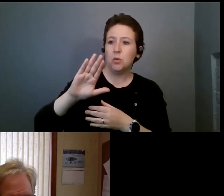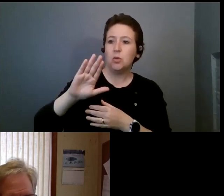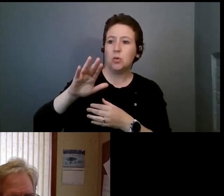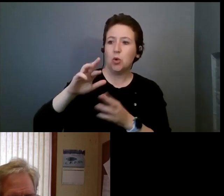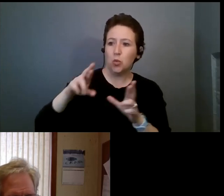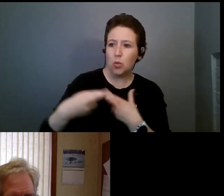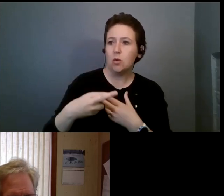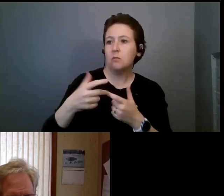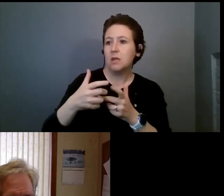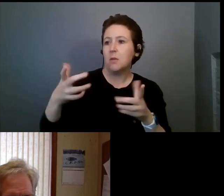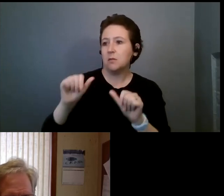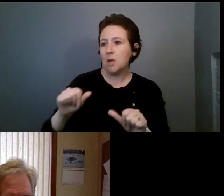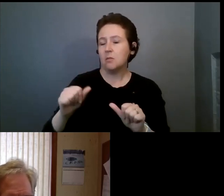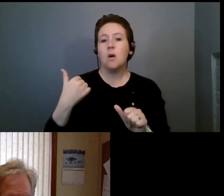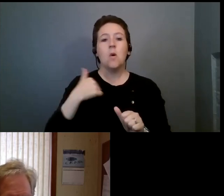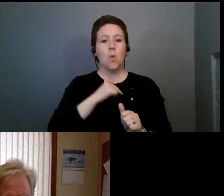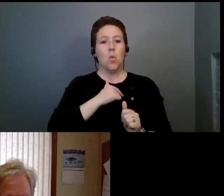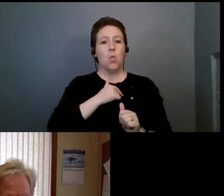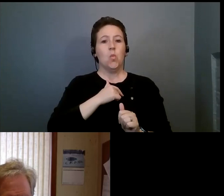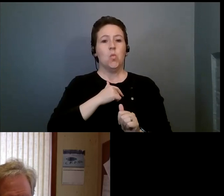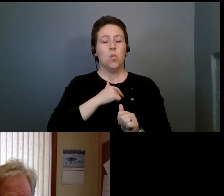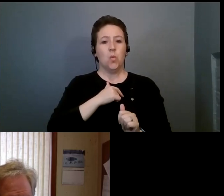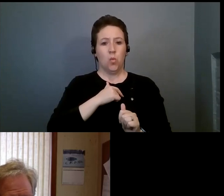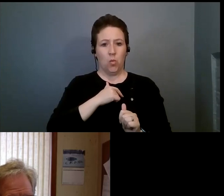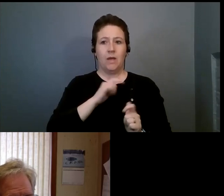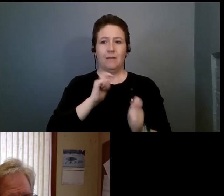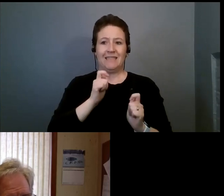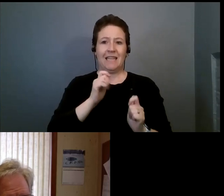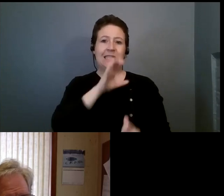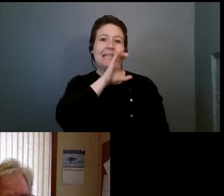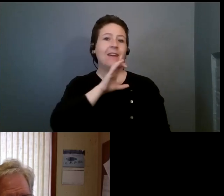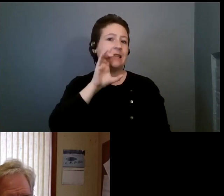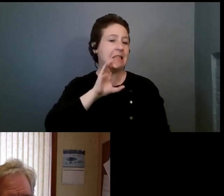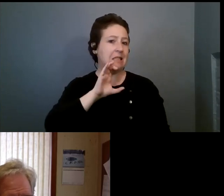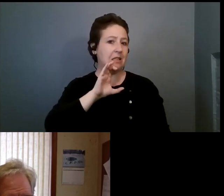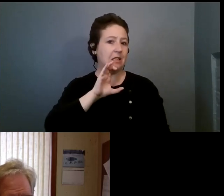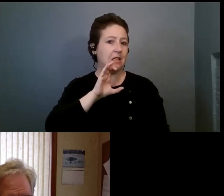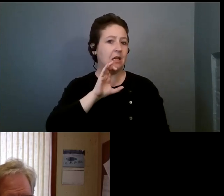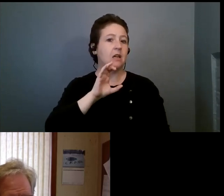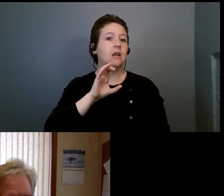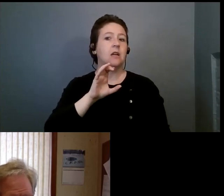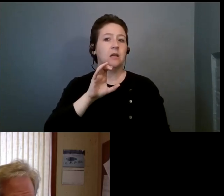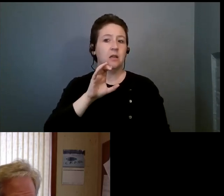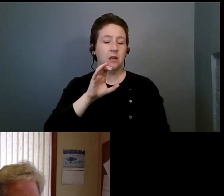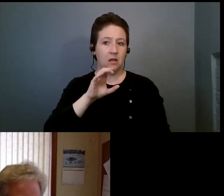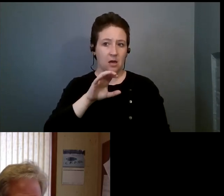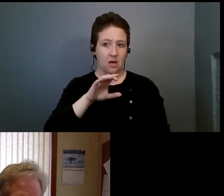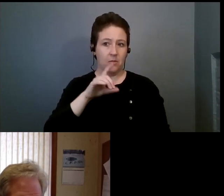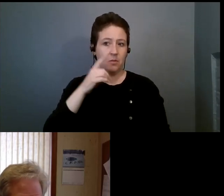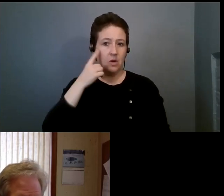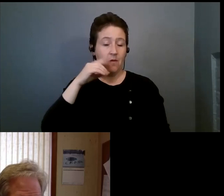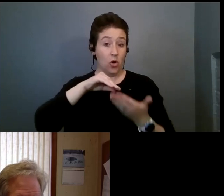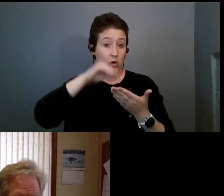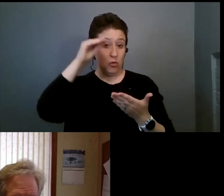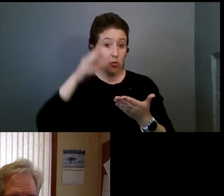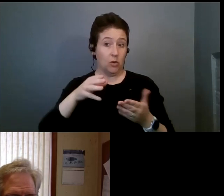We've made accommodations in our cafeteria to allow students to have